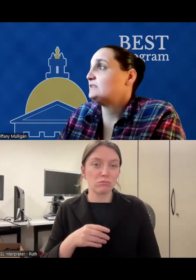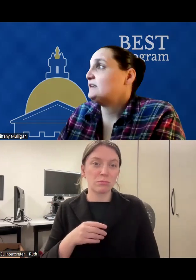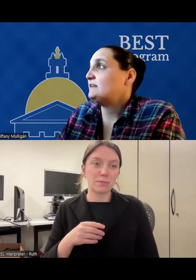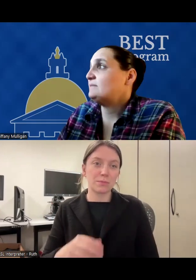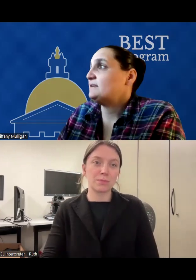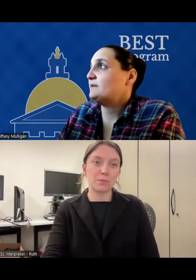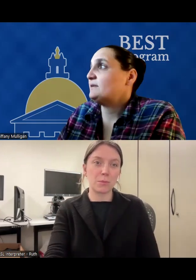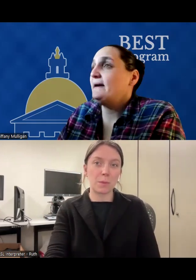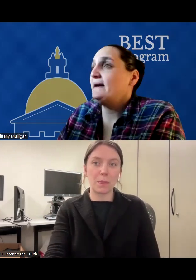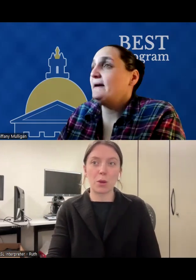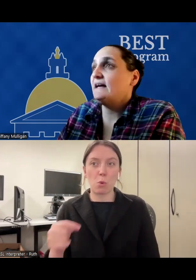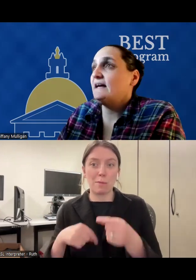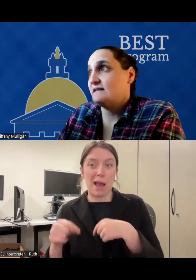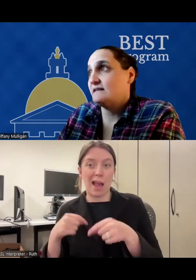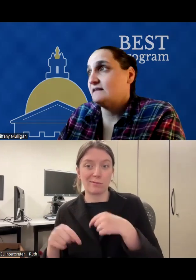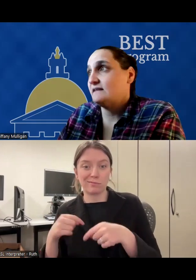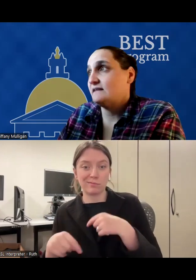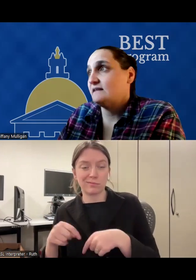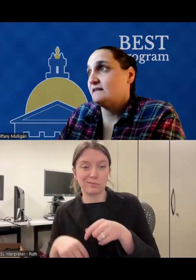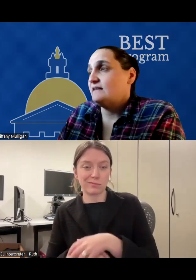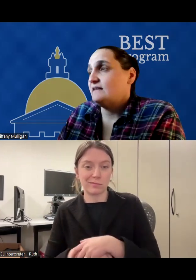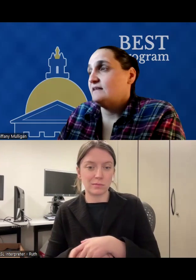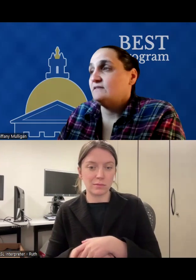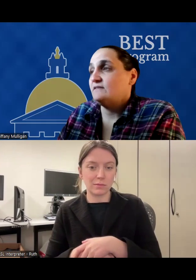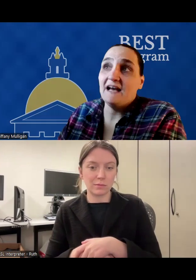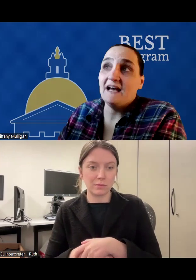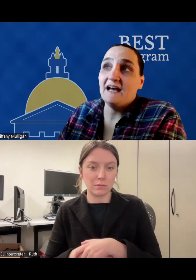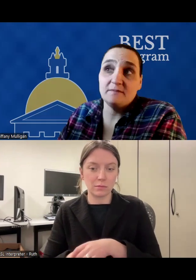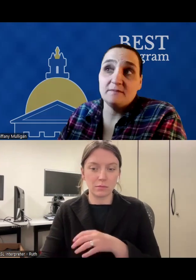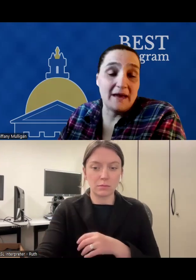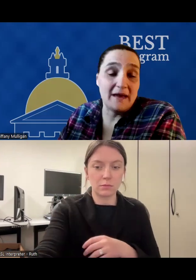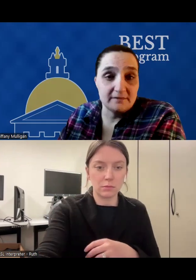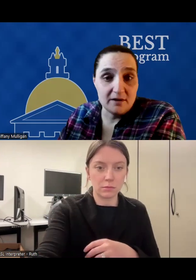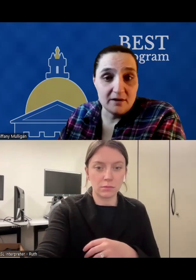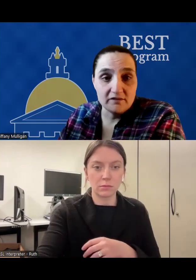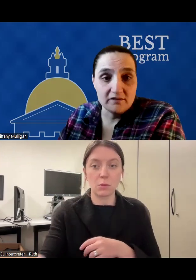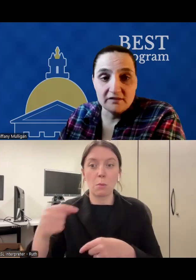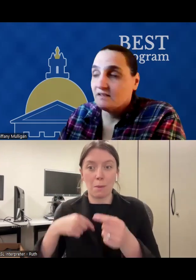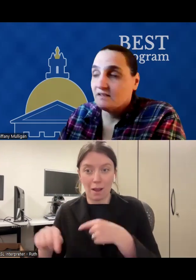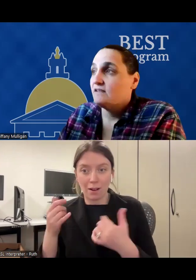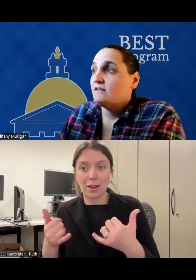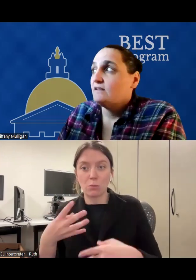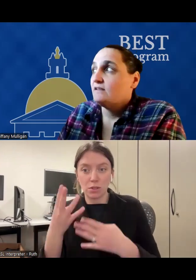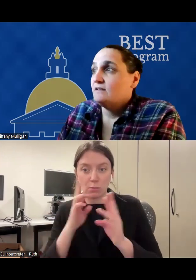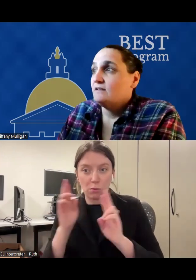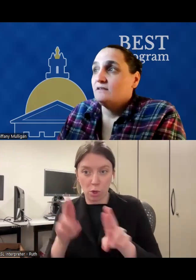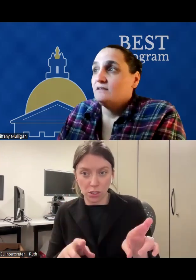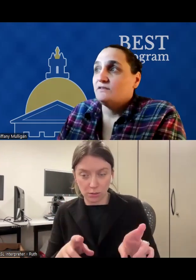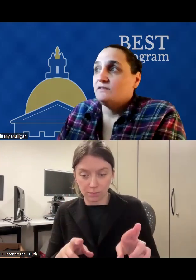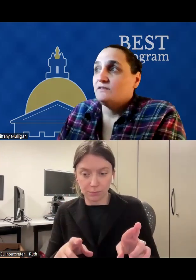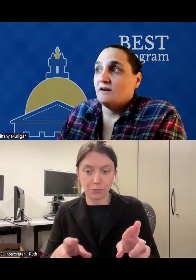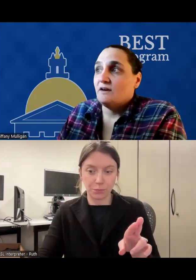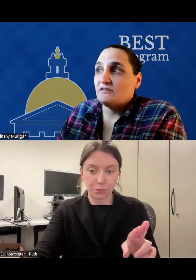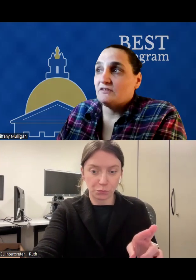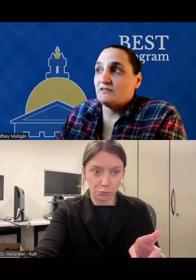And then I'm going to go back. And so back takes me back to my reports. So